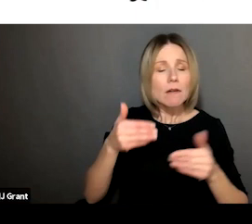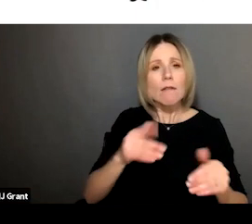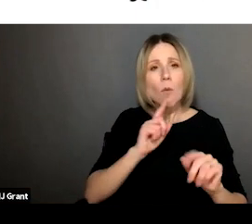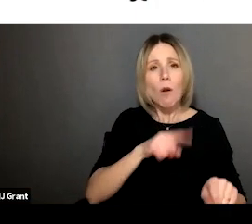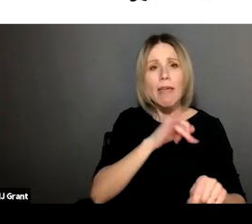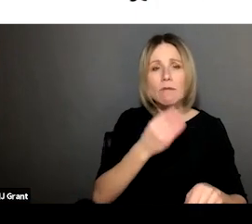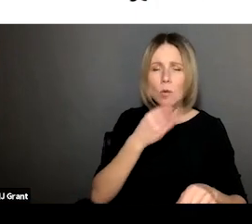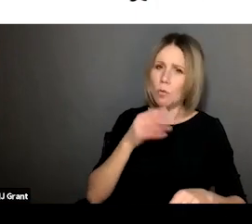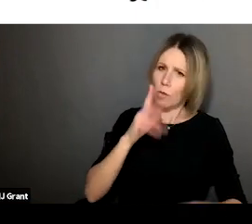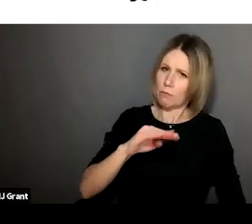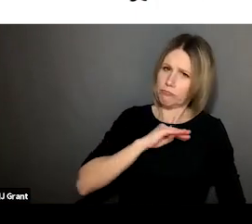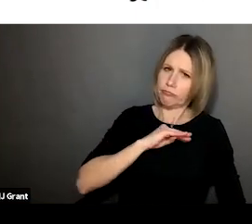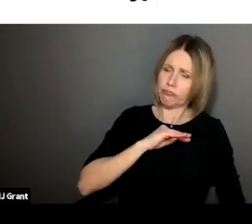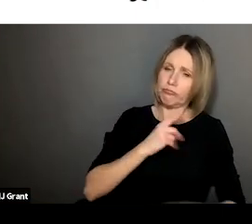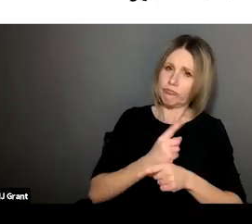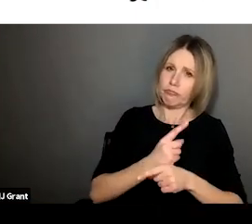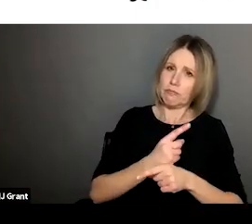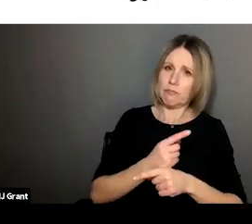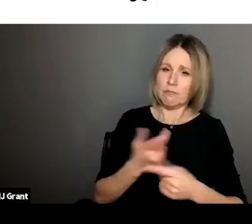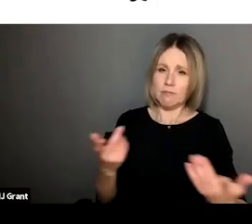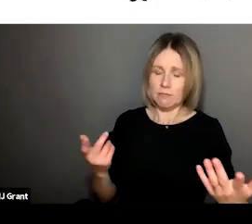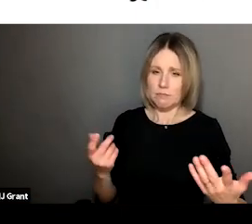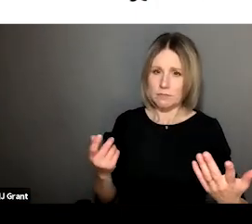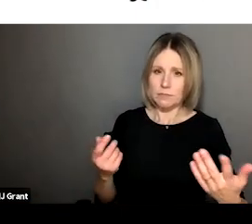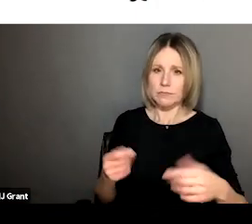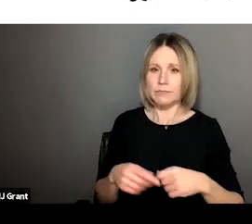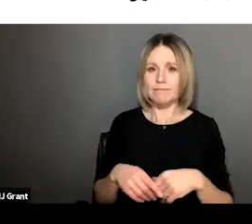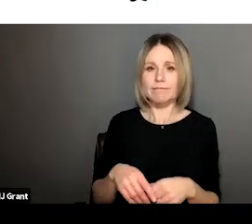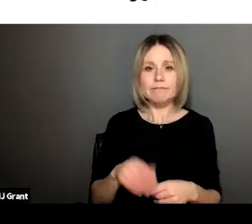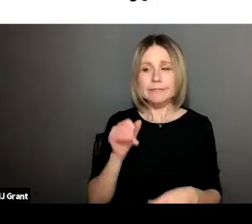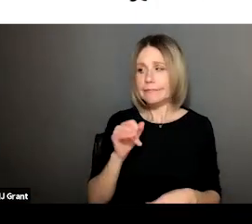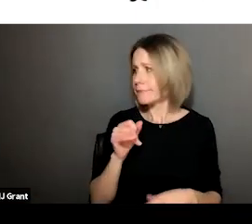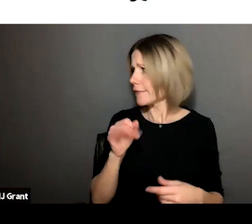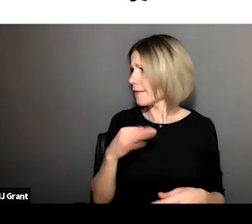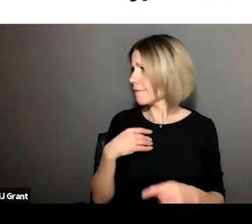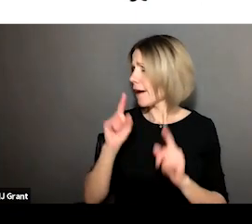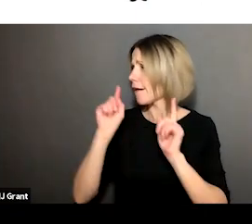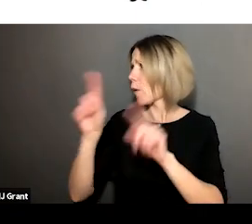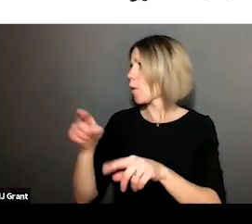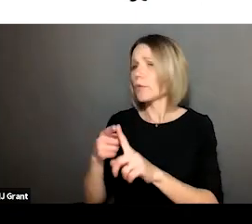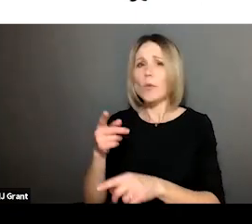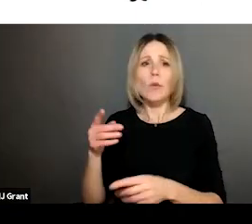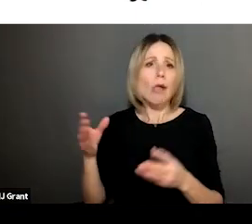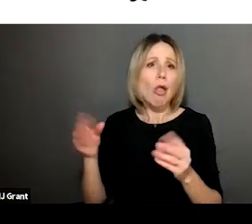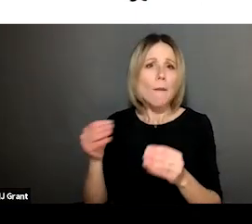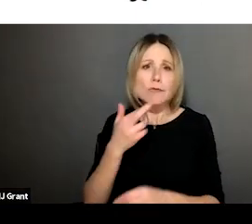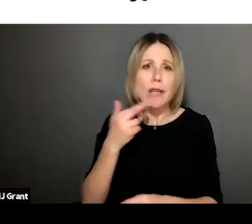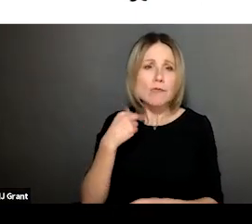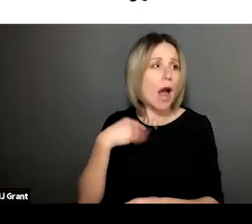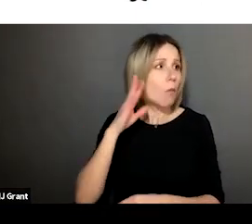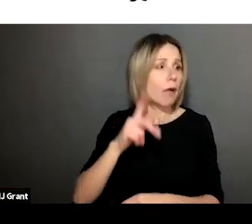And that doesn't mean that I'm going to order a steak every time I go to a lobster restaurant or, you know, the fried chicken at a pizza place.